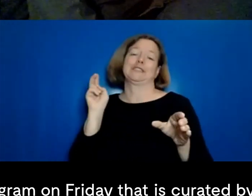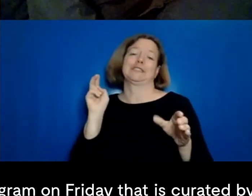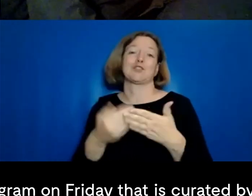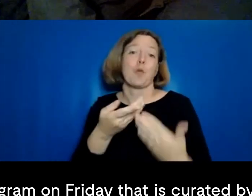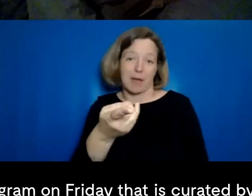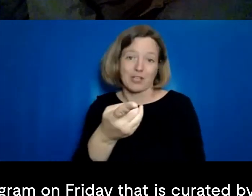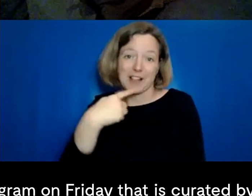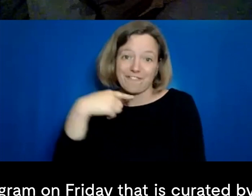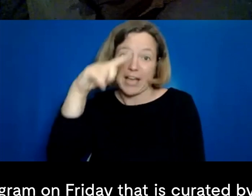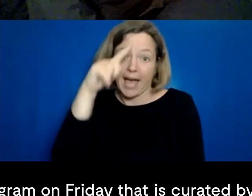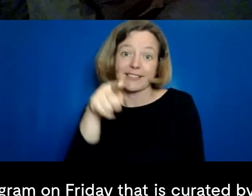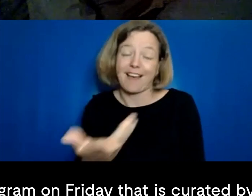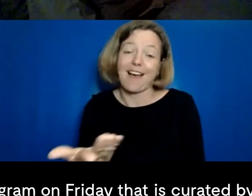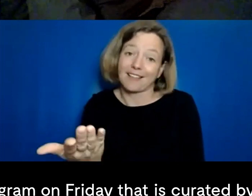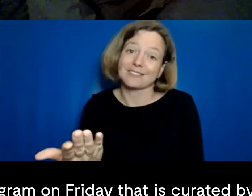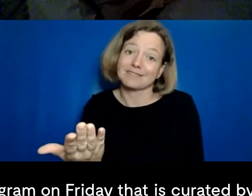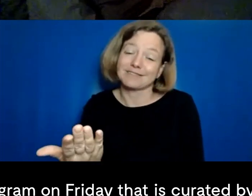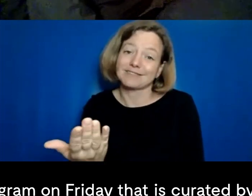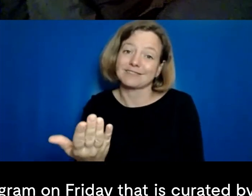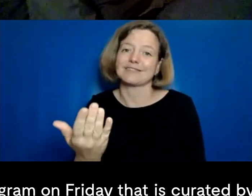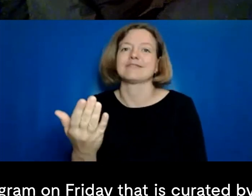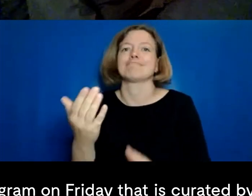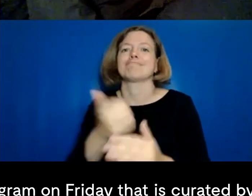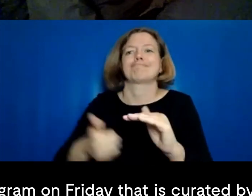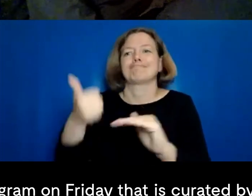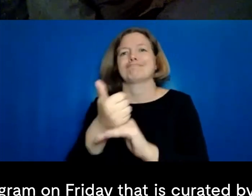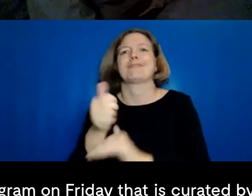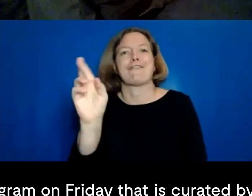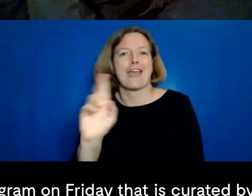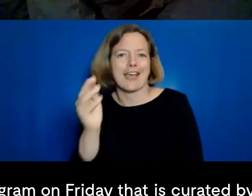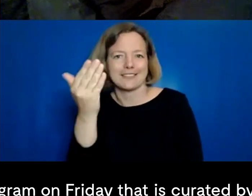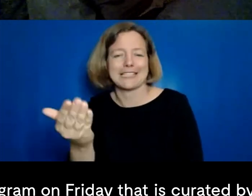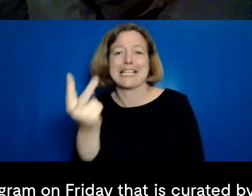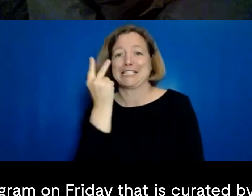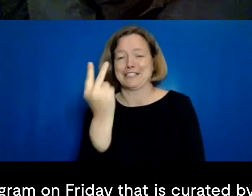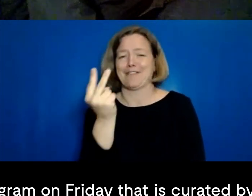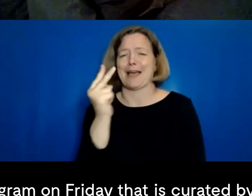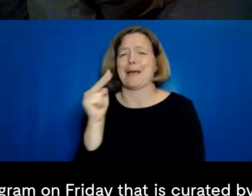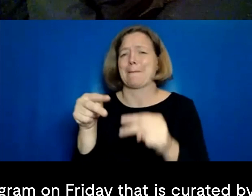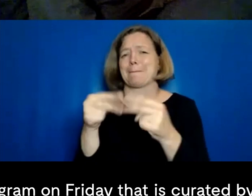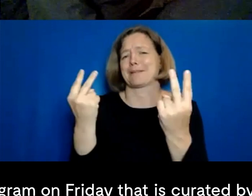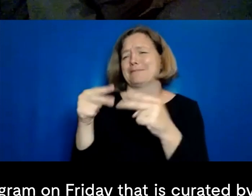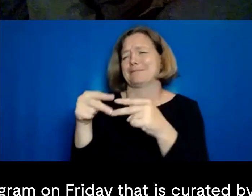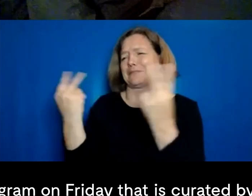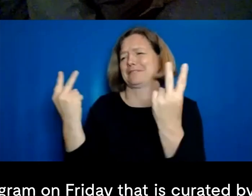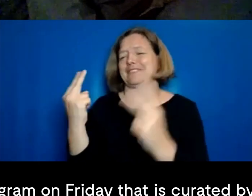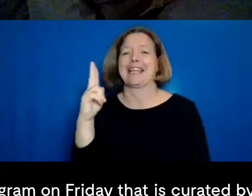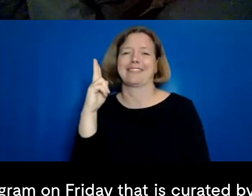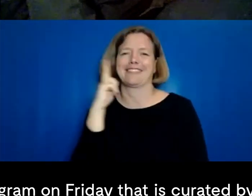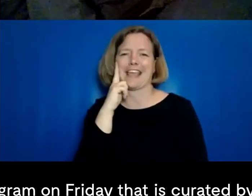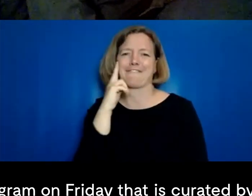that is curated by two brilliant deaf artists,